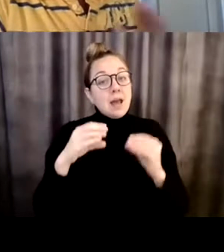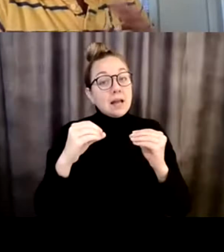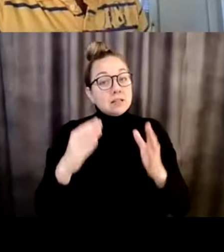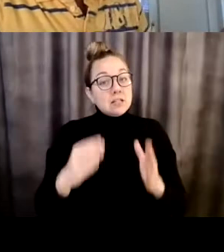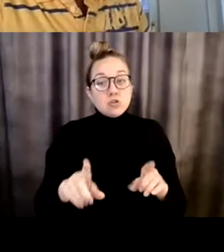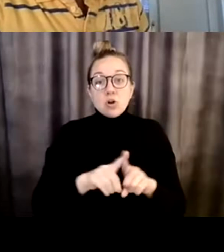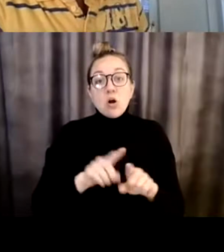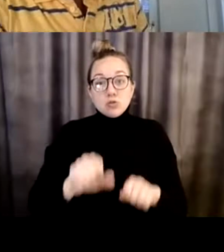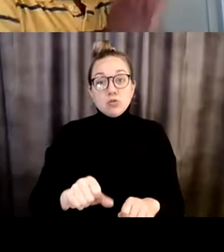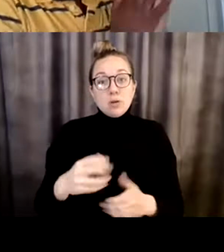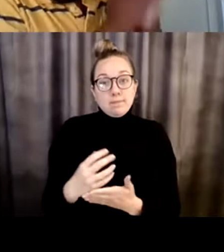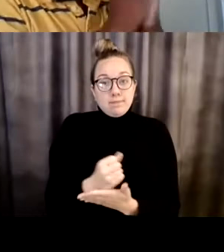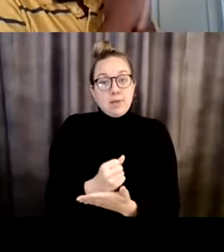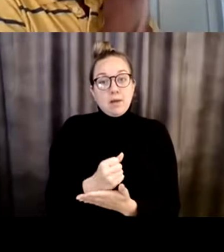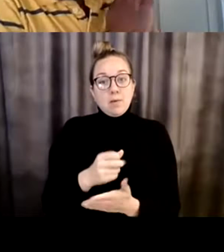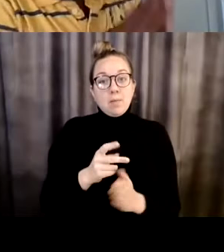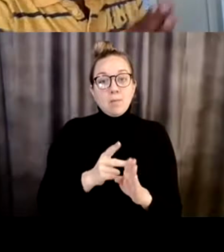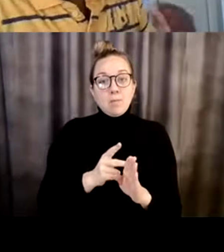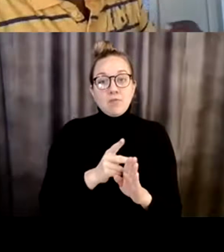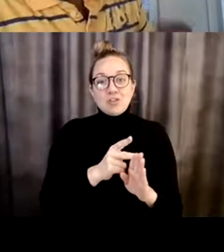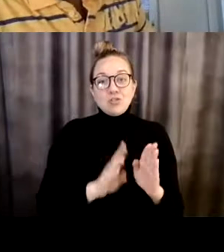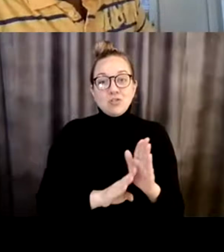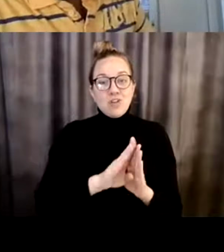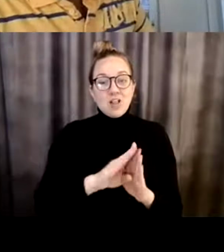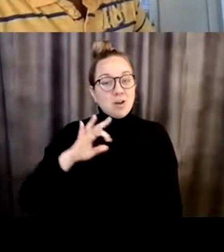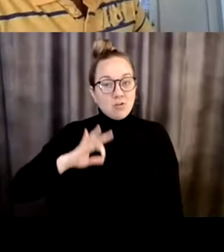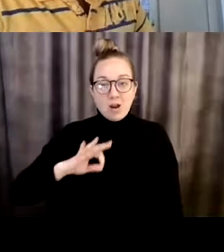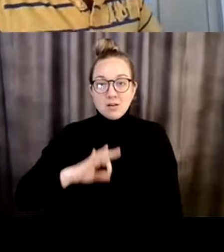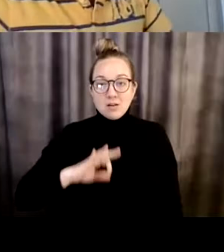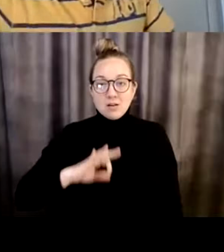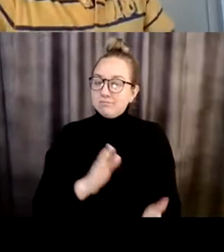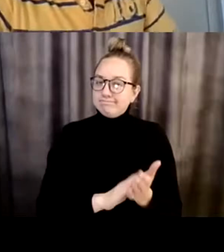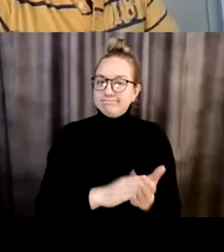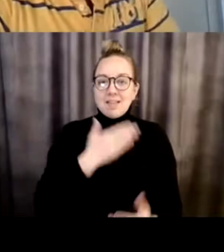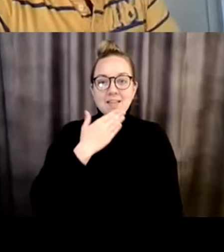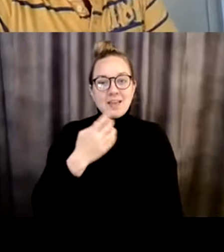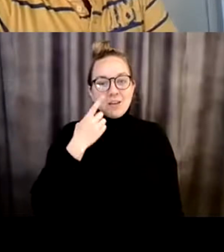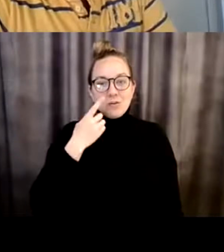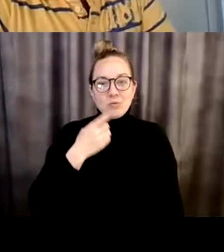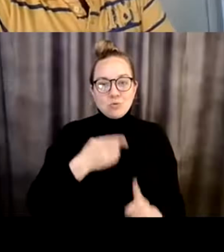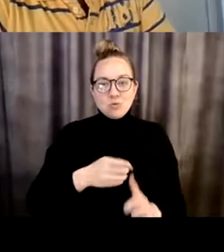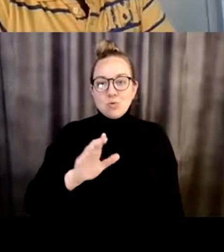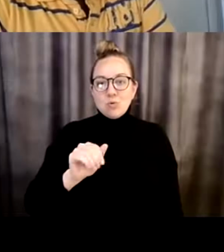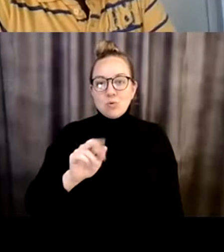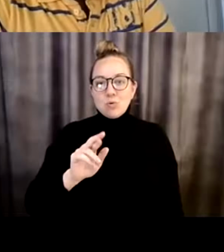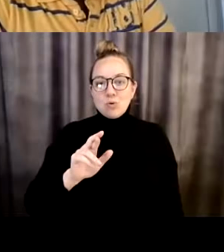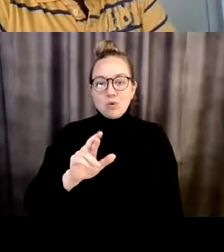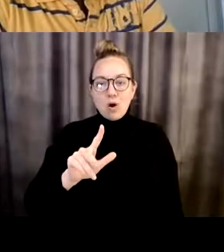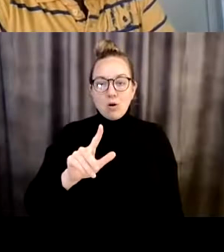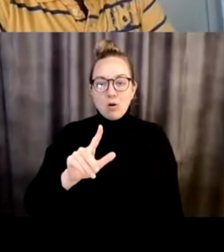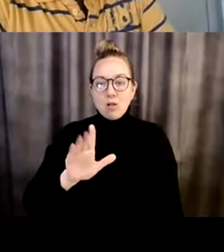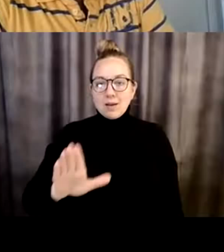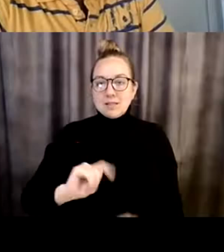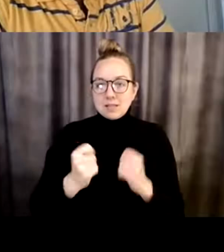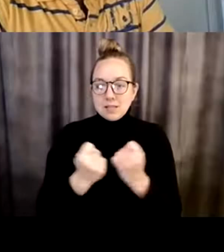was absolutely amazing. So shout out to Carlos Cotto and his team for really helping us make that happen. Also have direct staffing in the RCSD. So